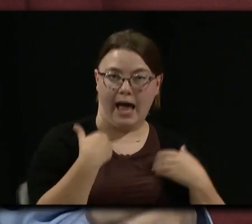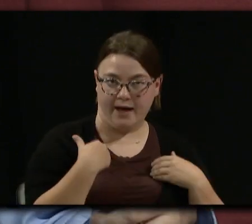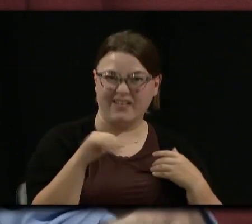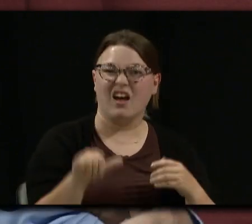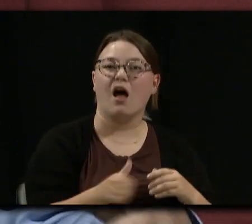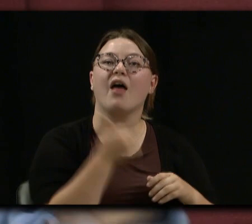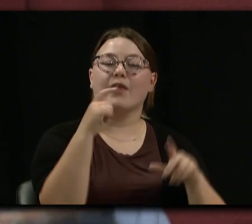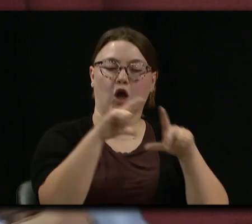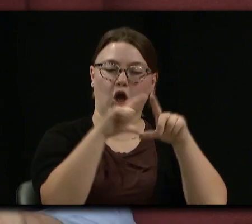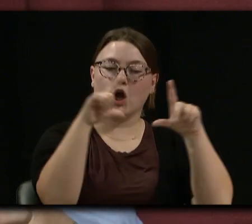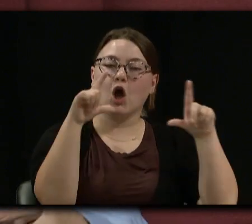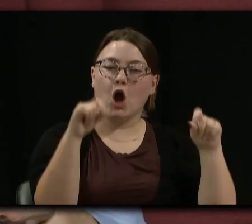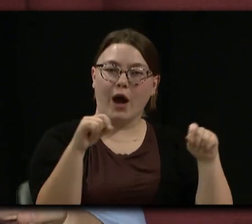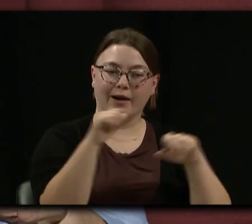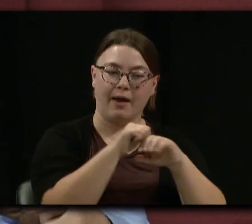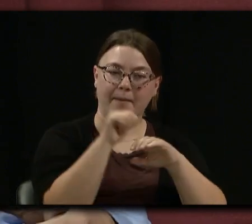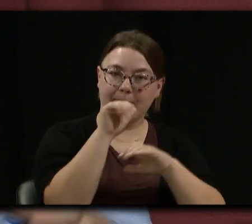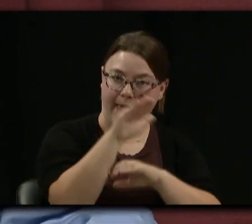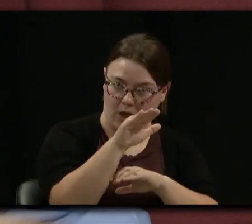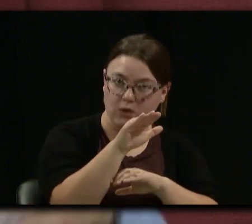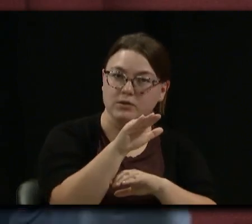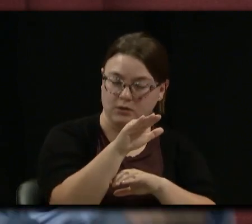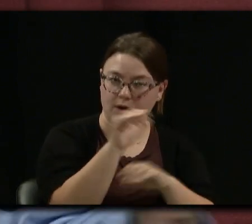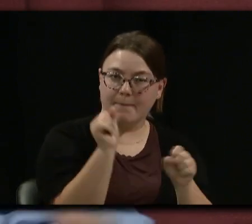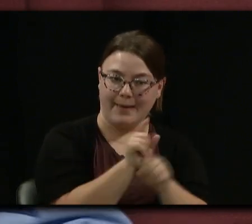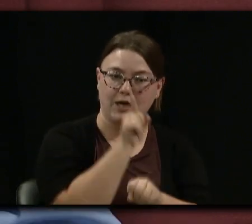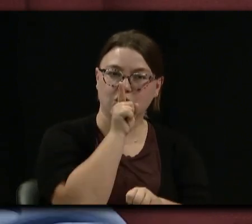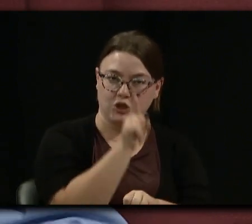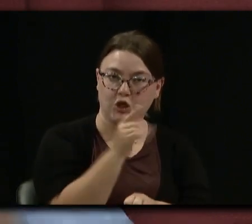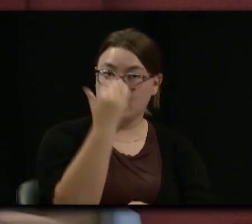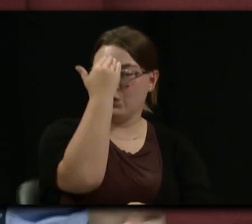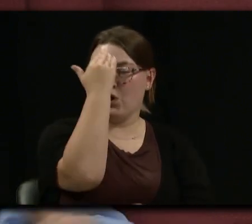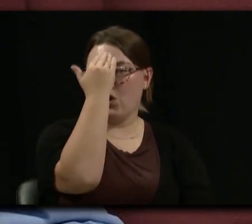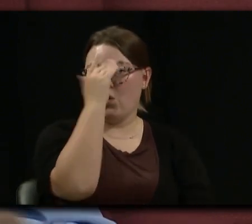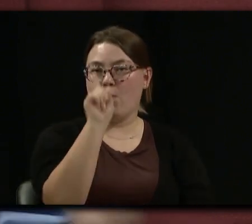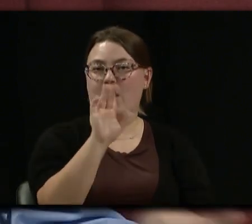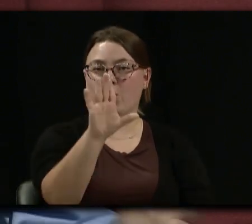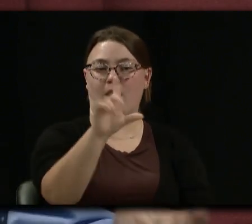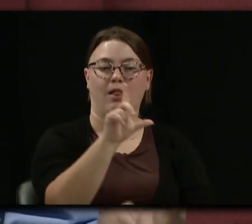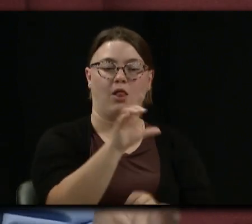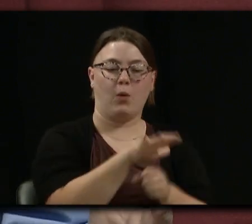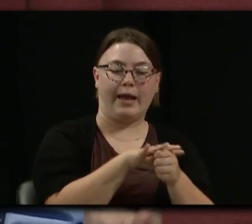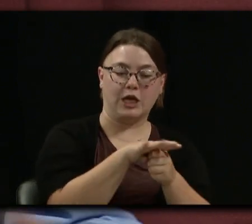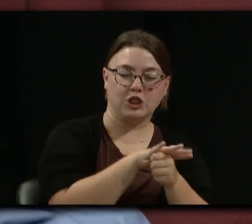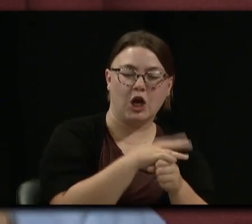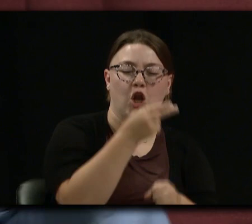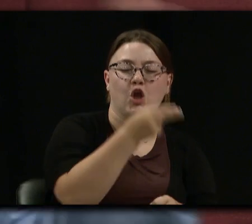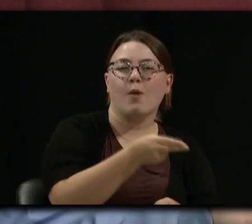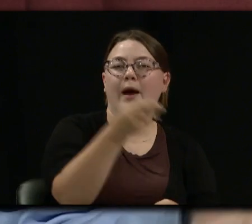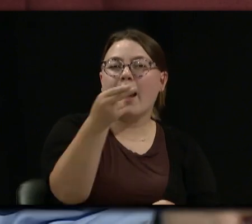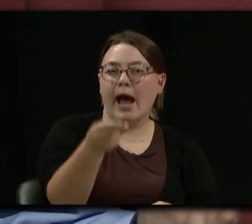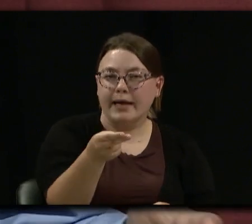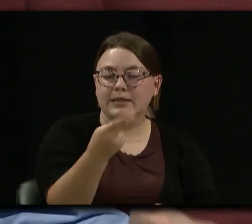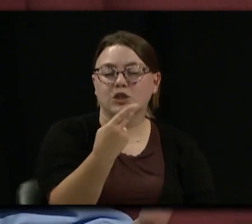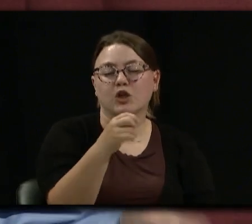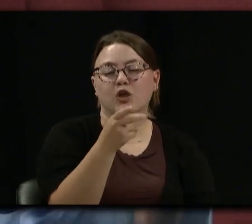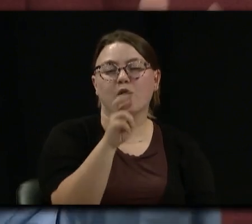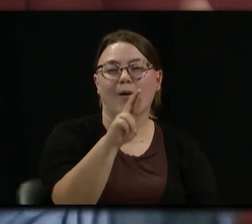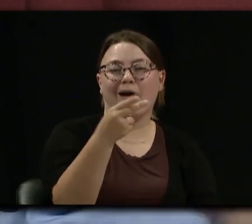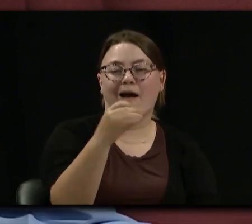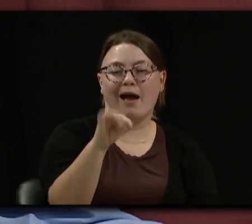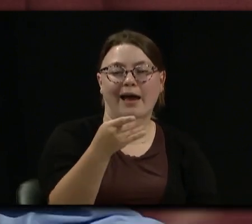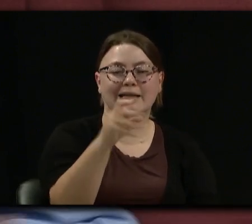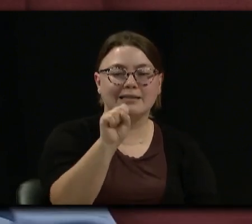your precinct has gone back to its original. Okay. There are, Huber Heights does have one change. Most of the other polling